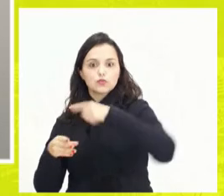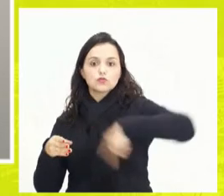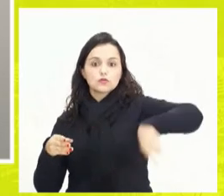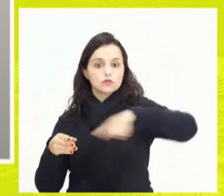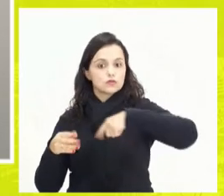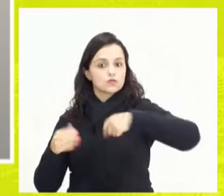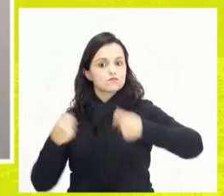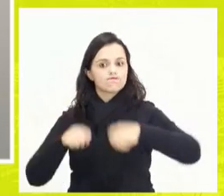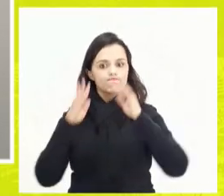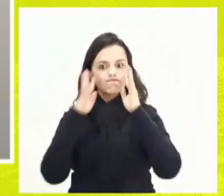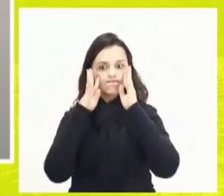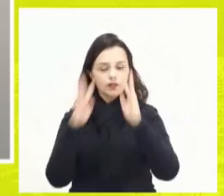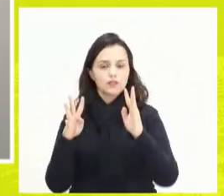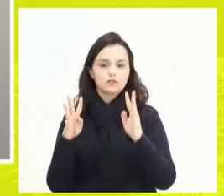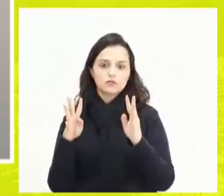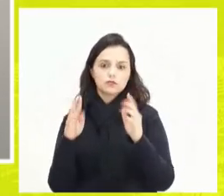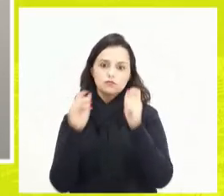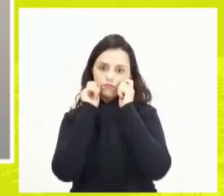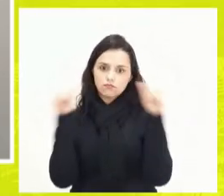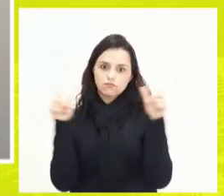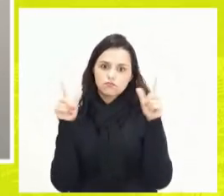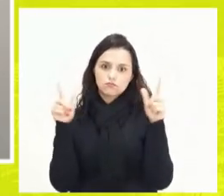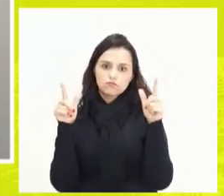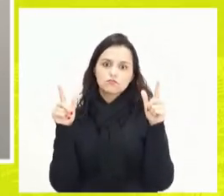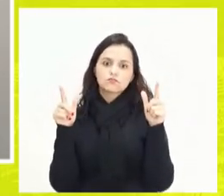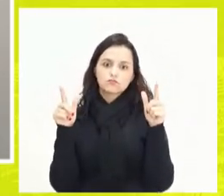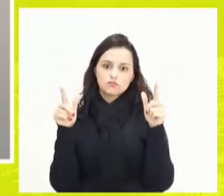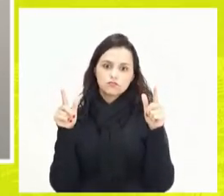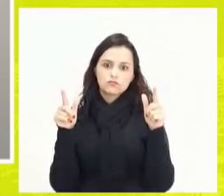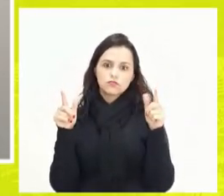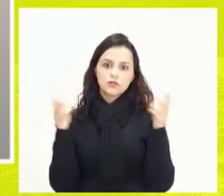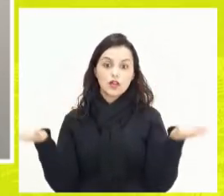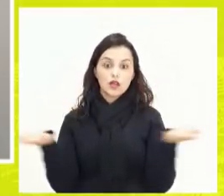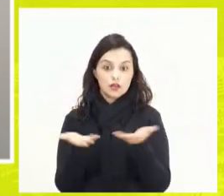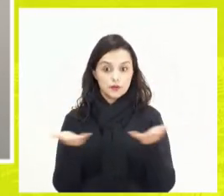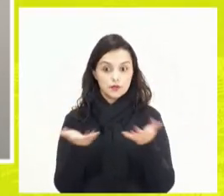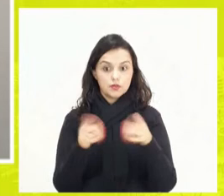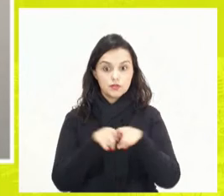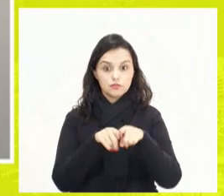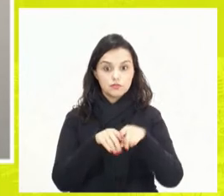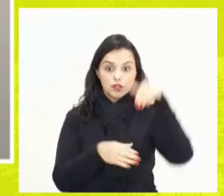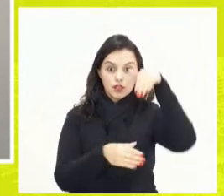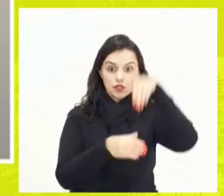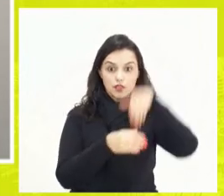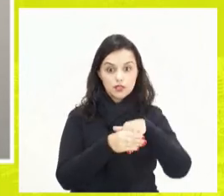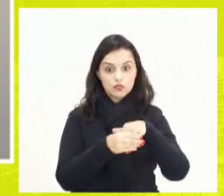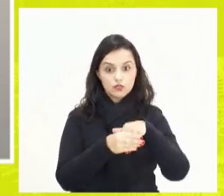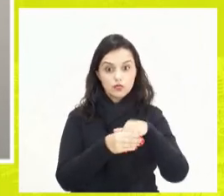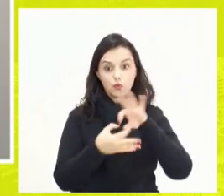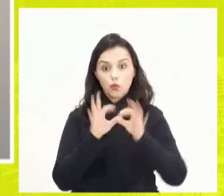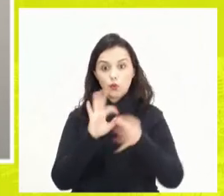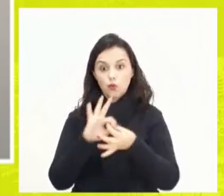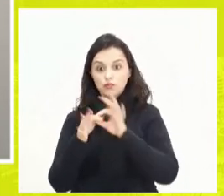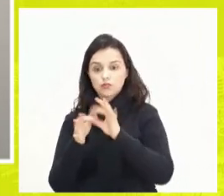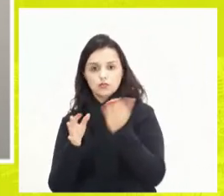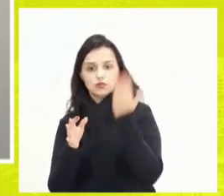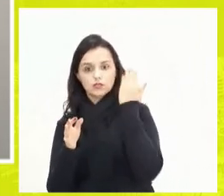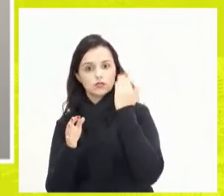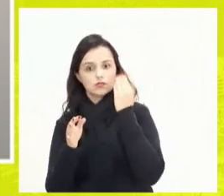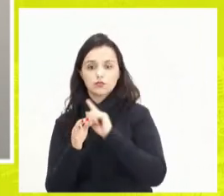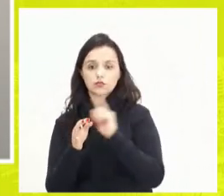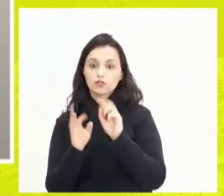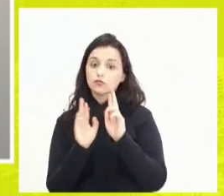paradigm of culture we are not covering elections in the previous context we have a new